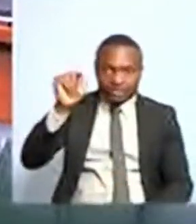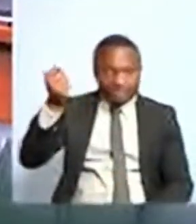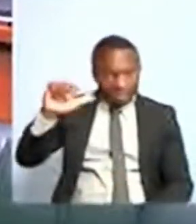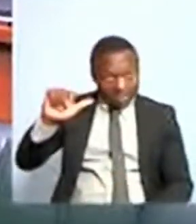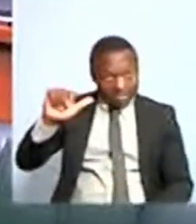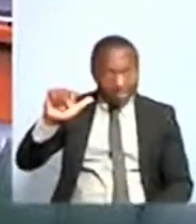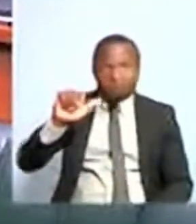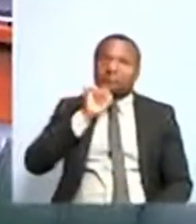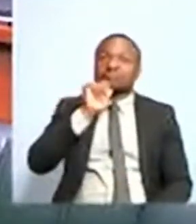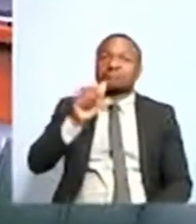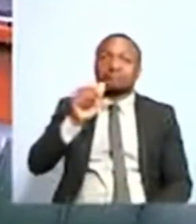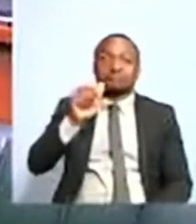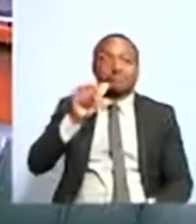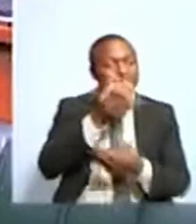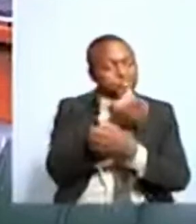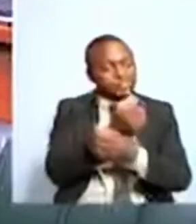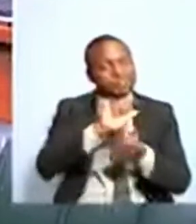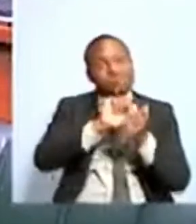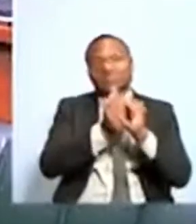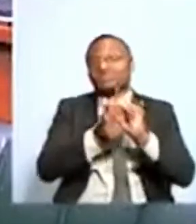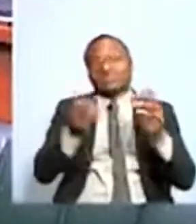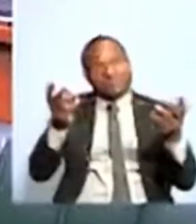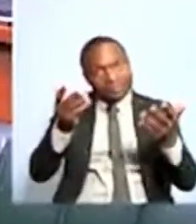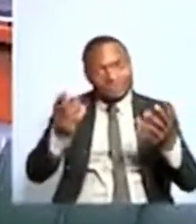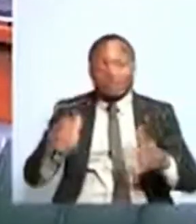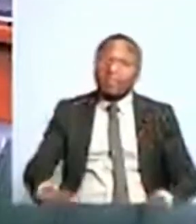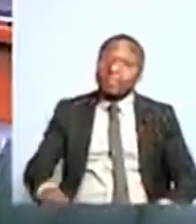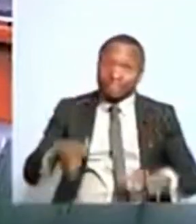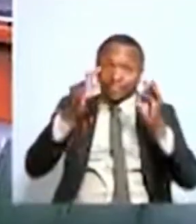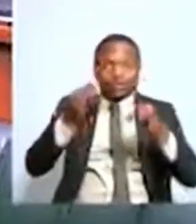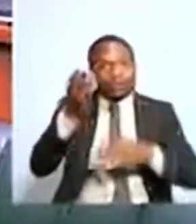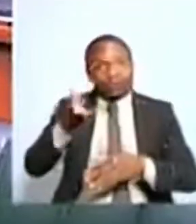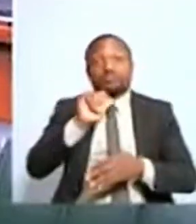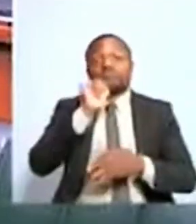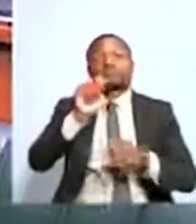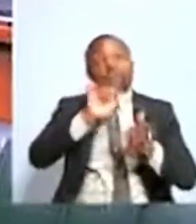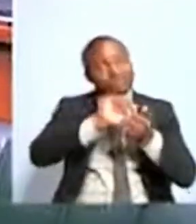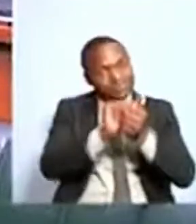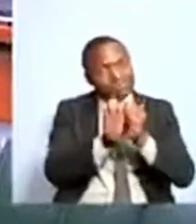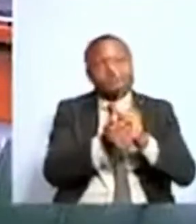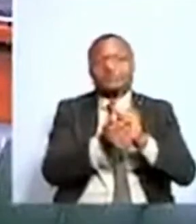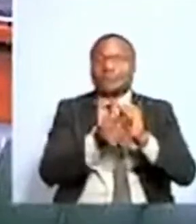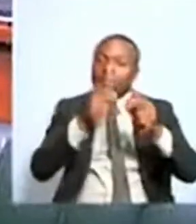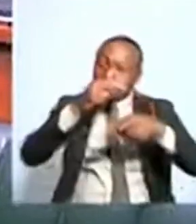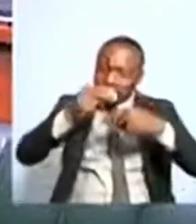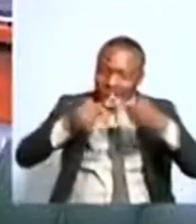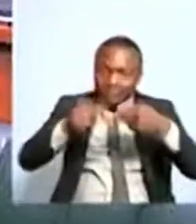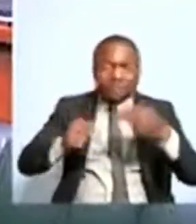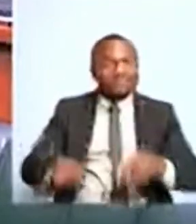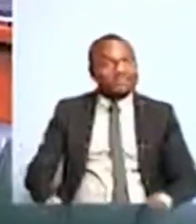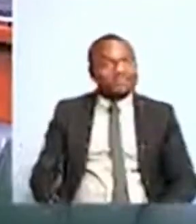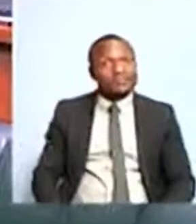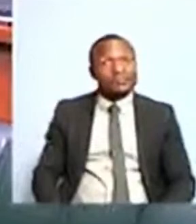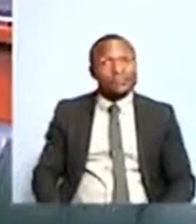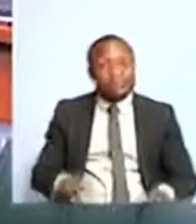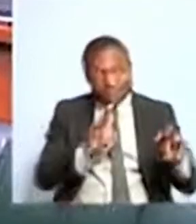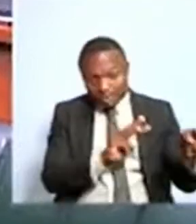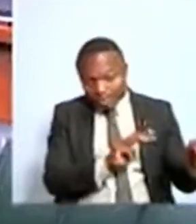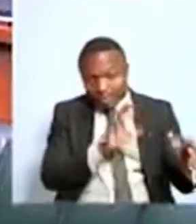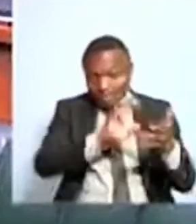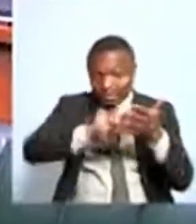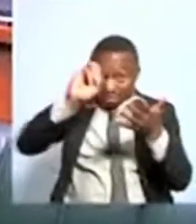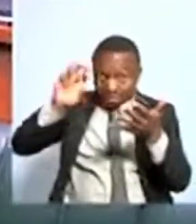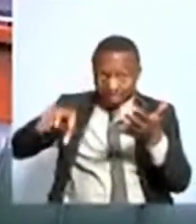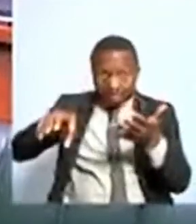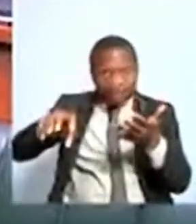has not been touched. And if that has not been touched, meaning the removal